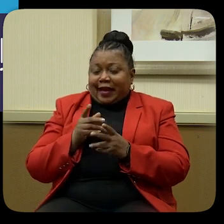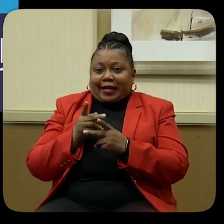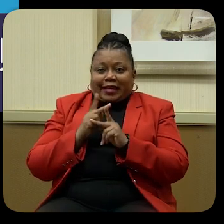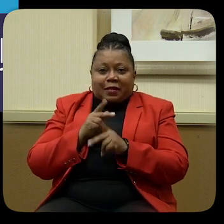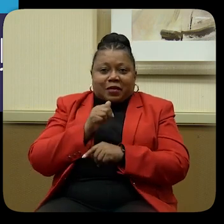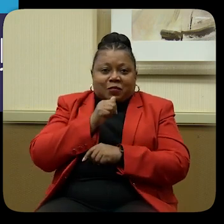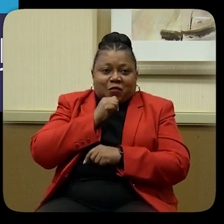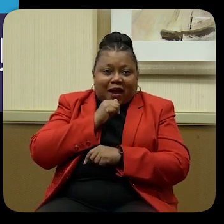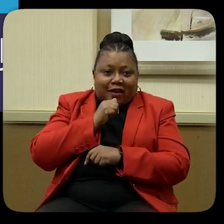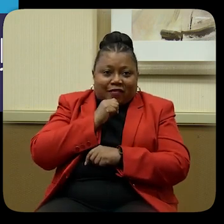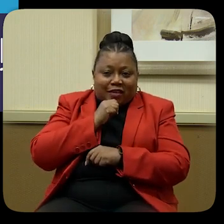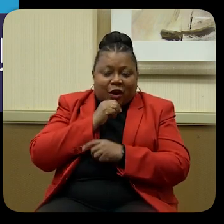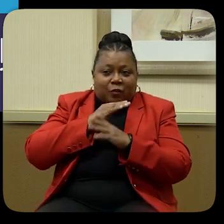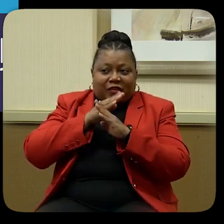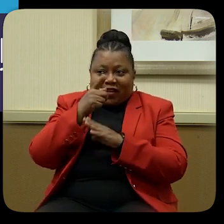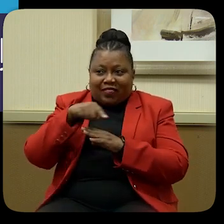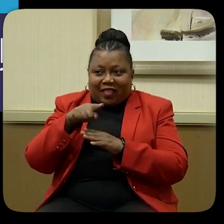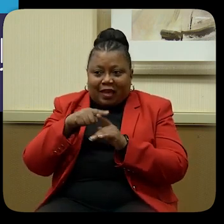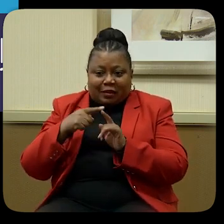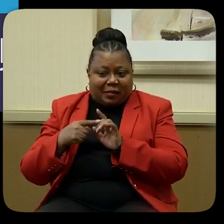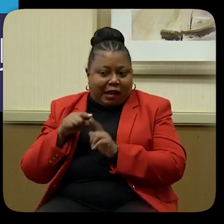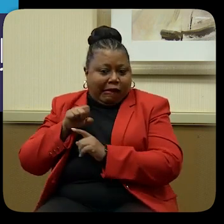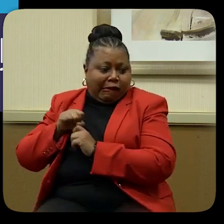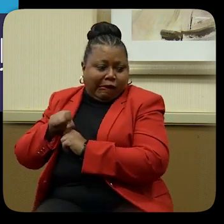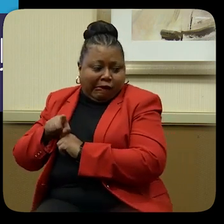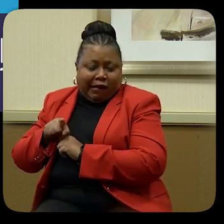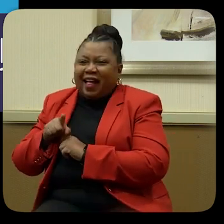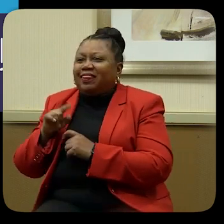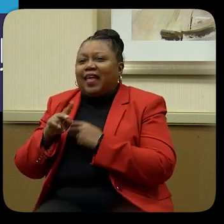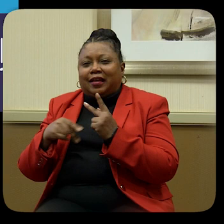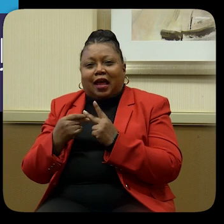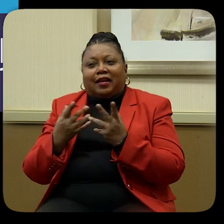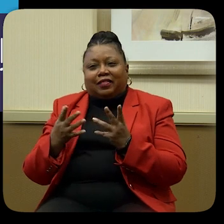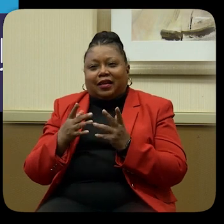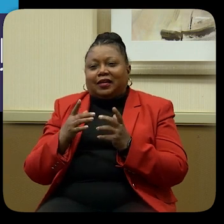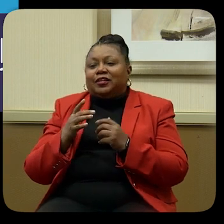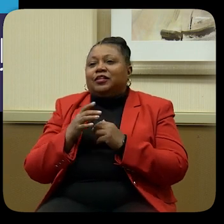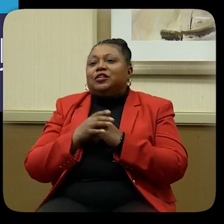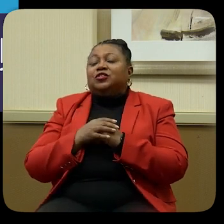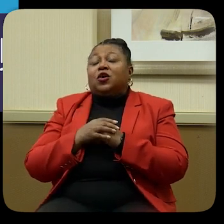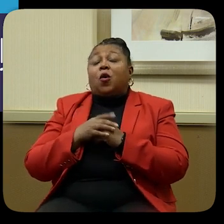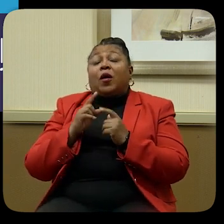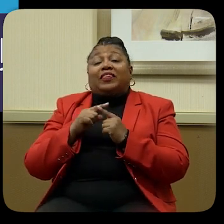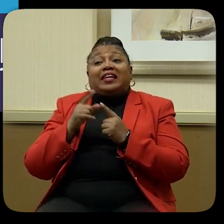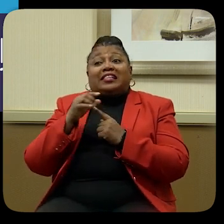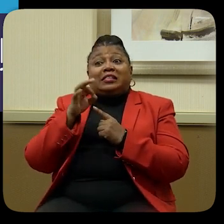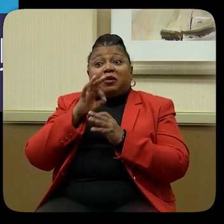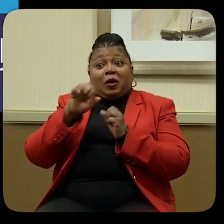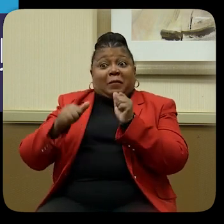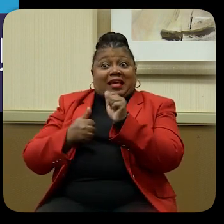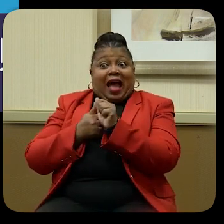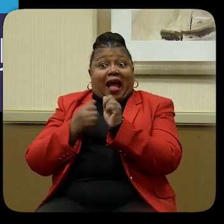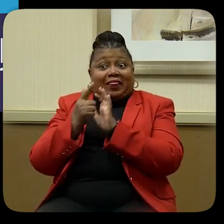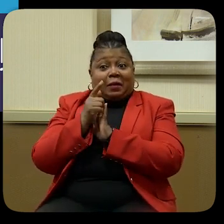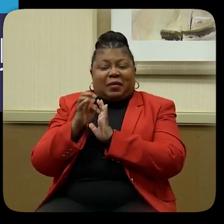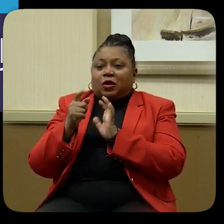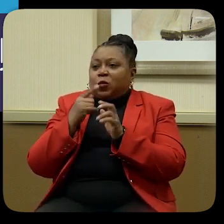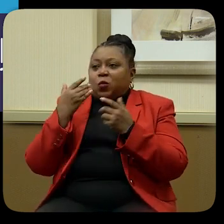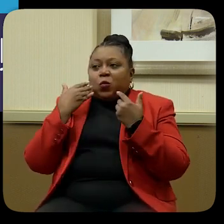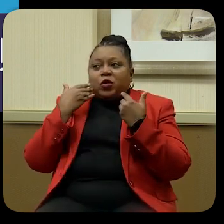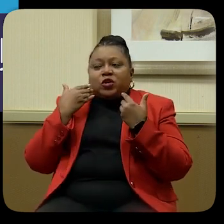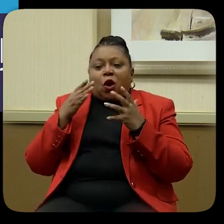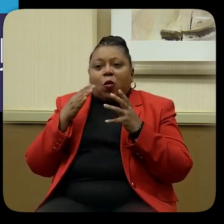it private, prevent them from being outed, that kind of thing. But the spirit behind the bill was that we actually